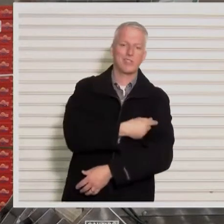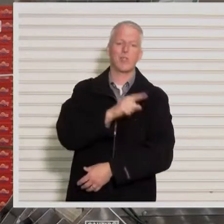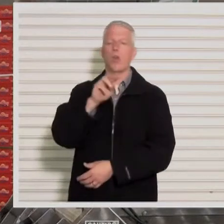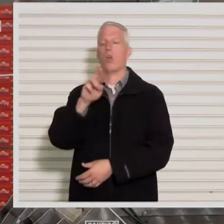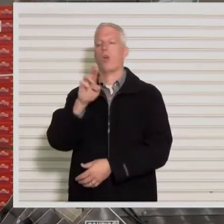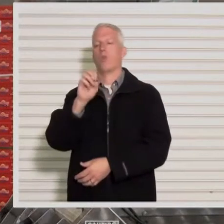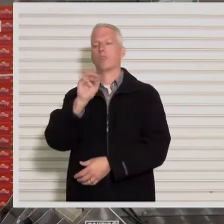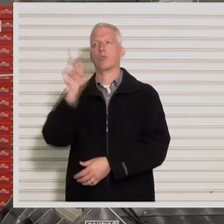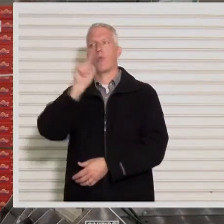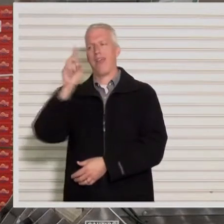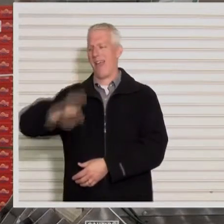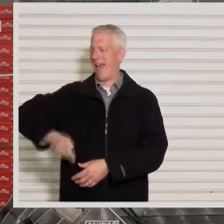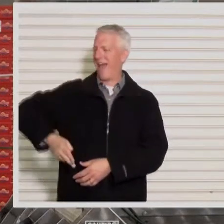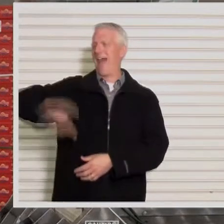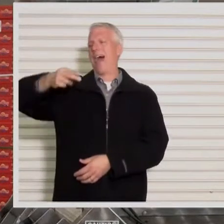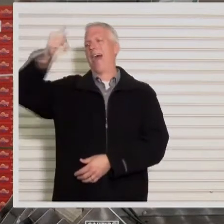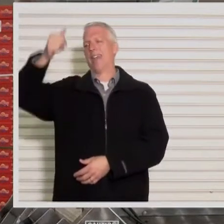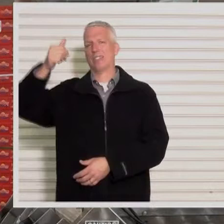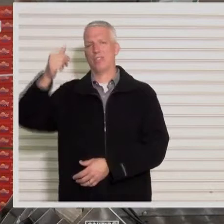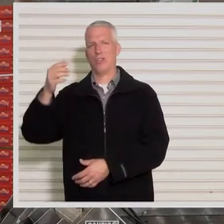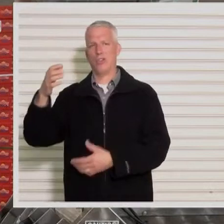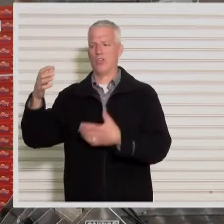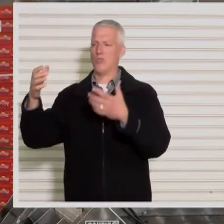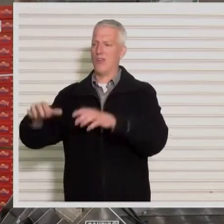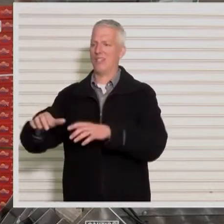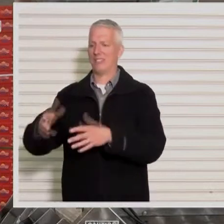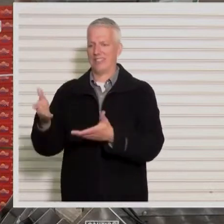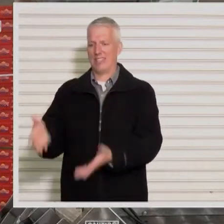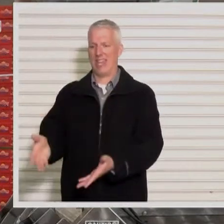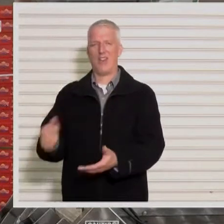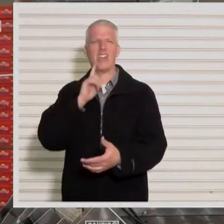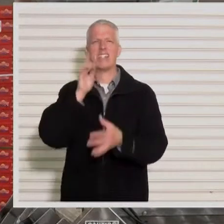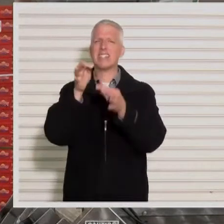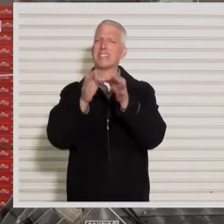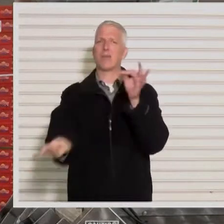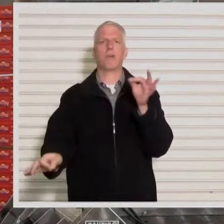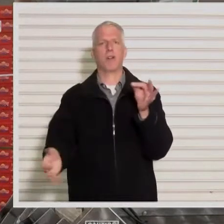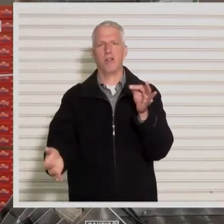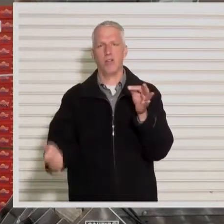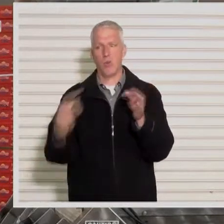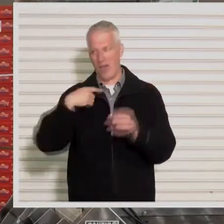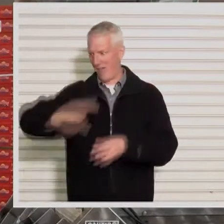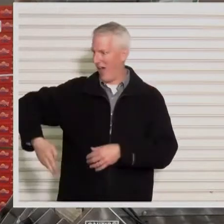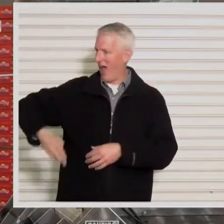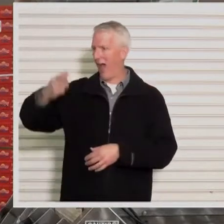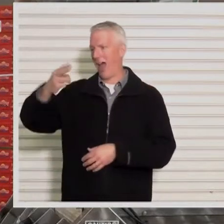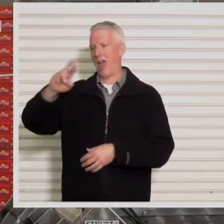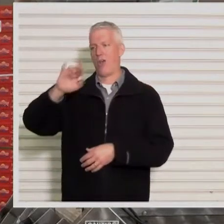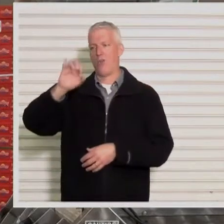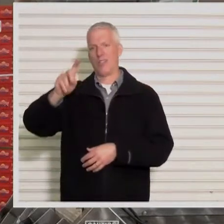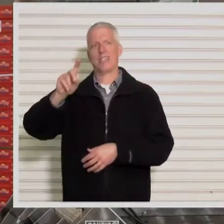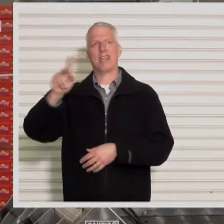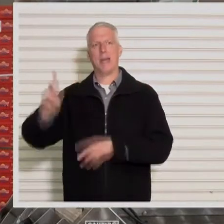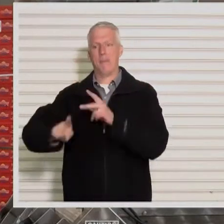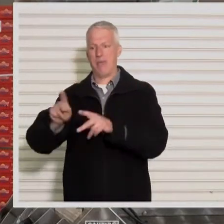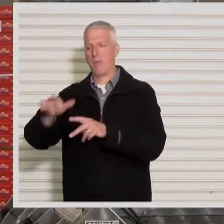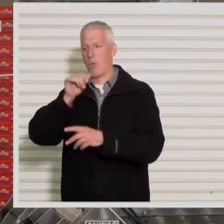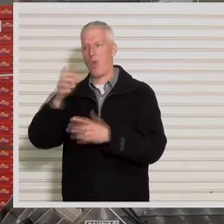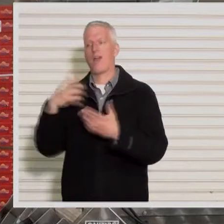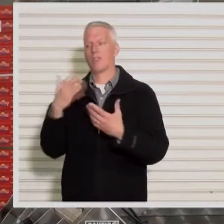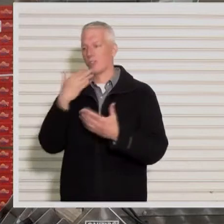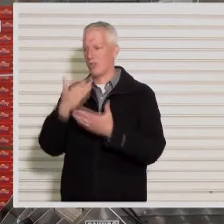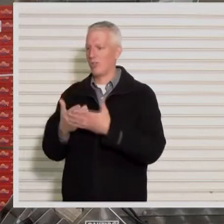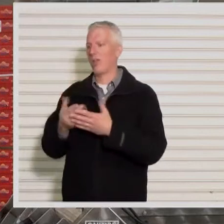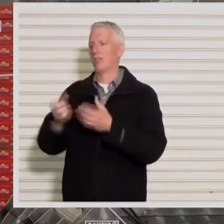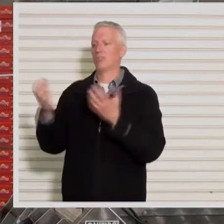risk exists. It's so simple. So when you have high-risk individuals of getting infected